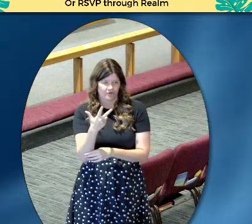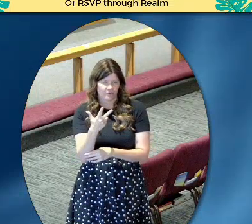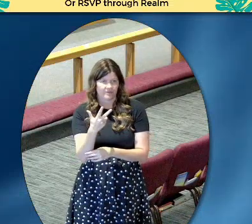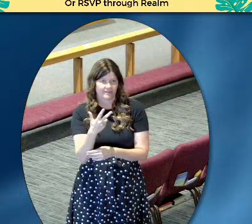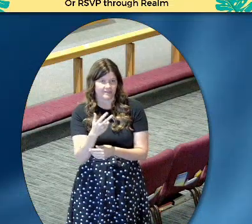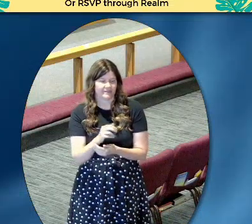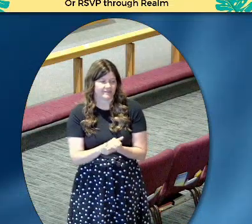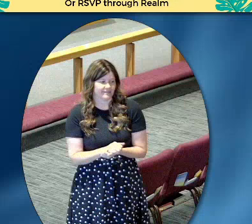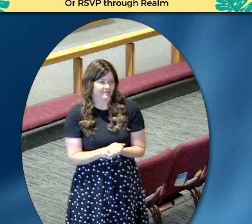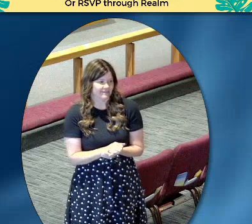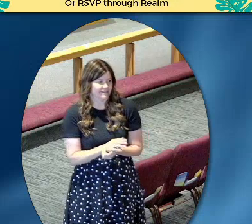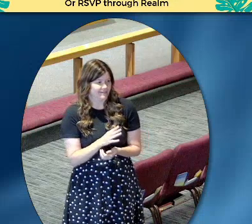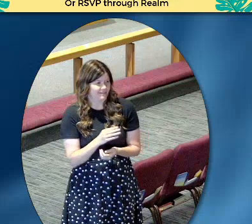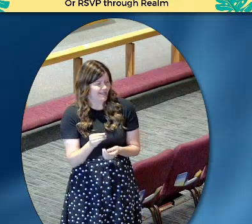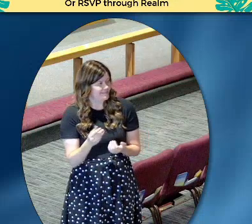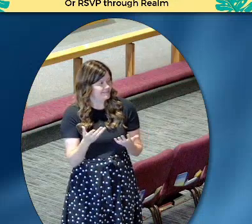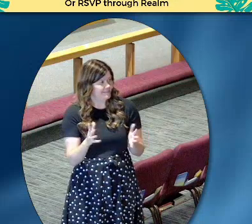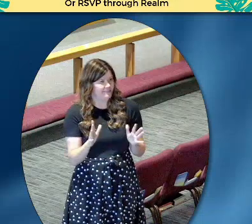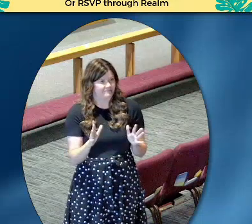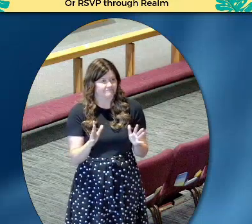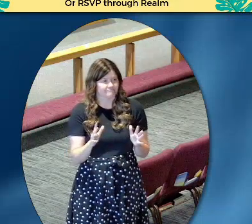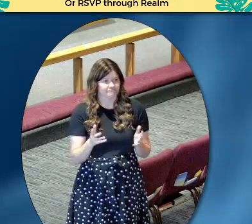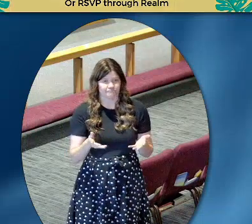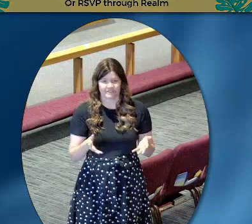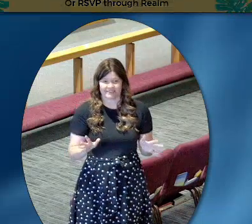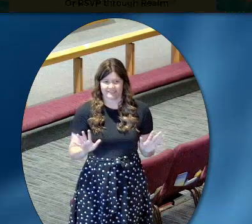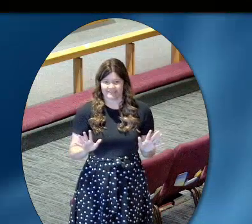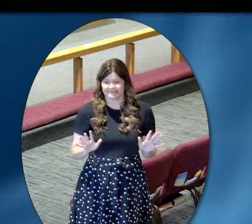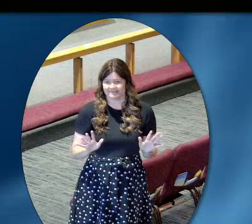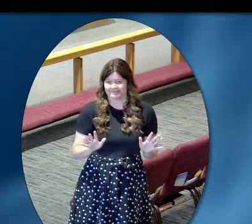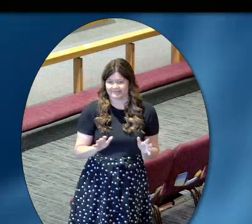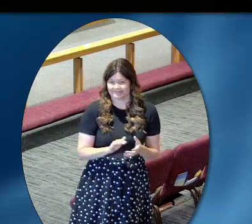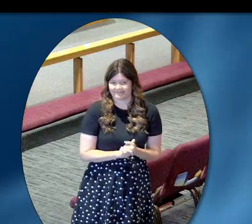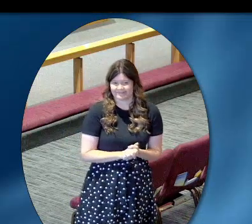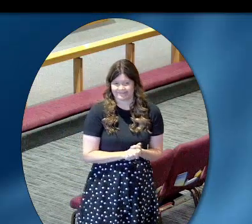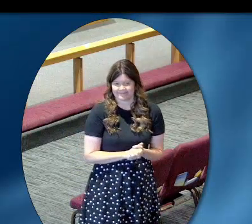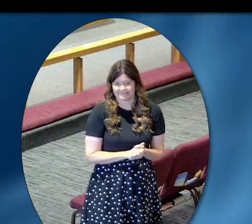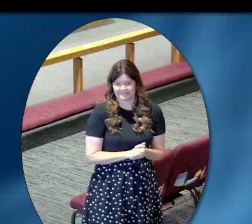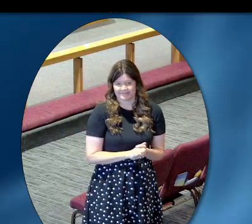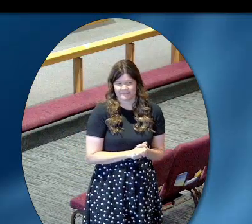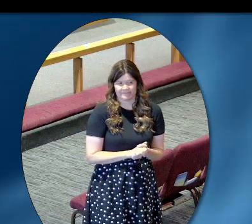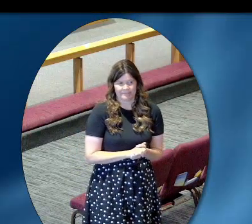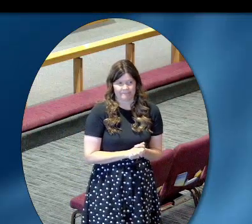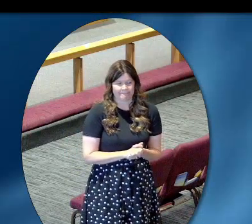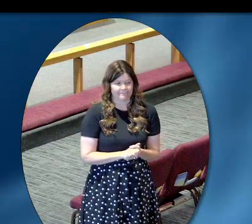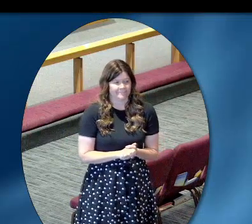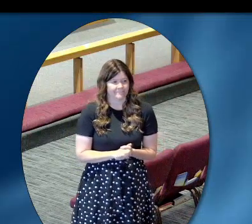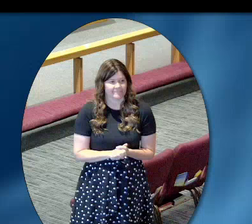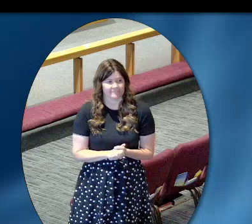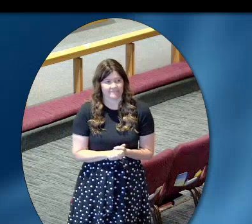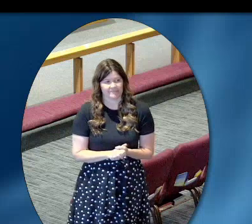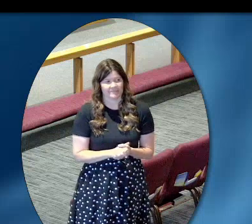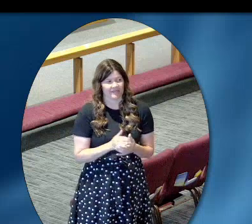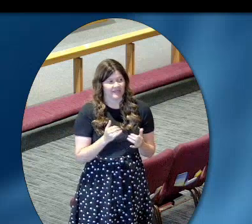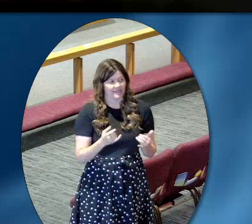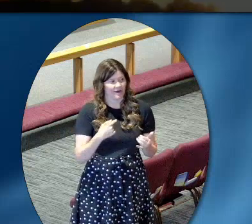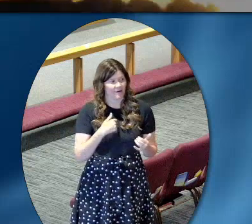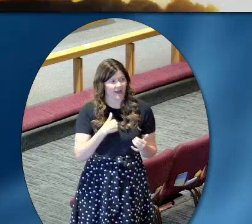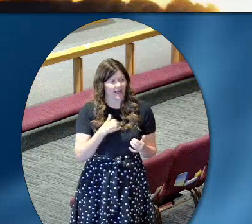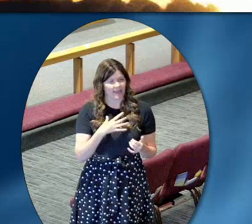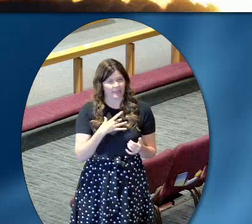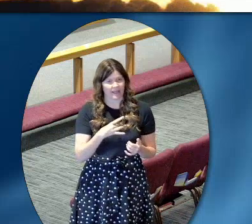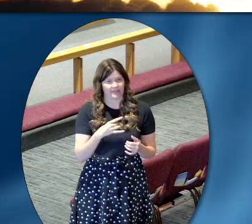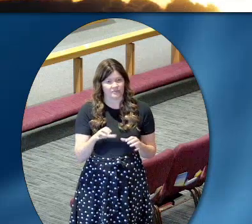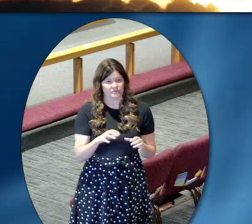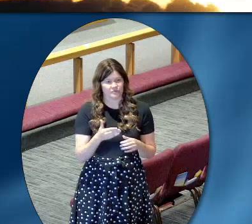And is that it? That's it. All right. Now, I like to do